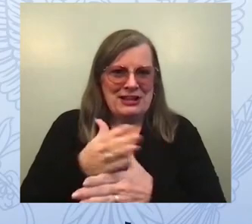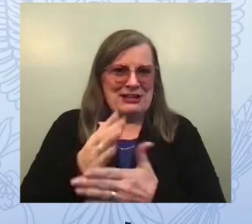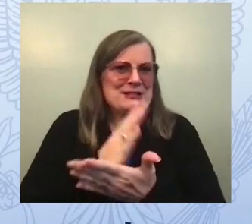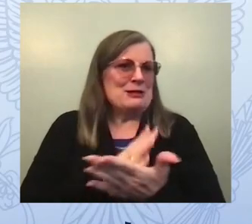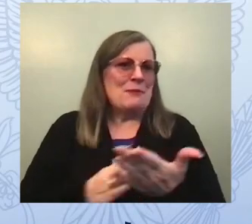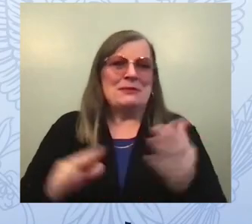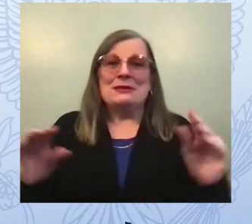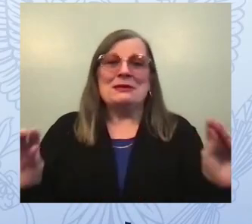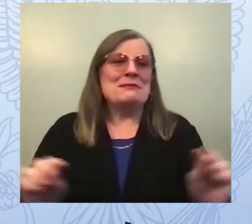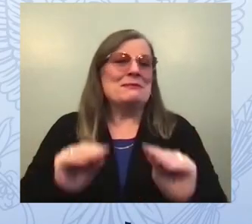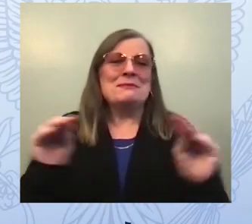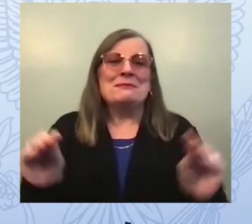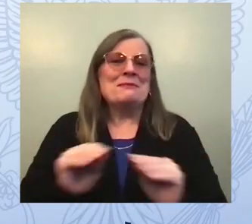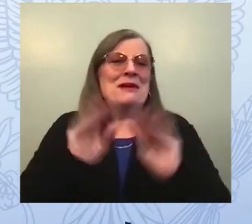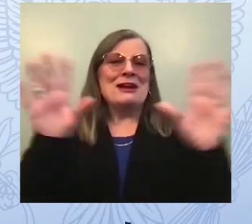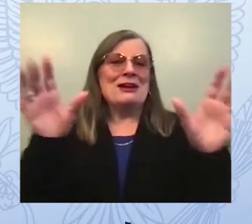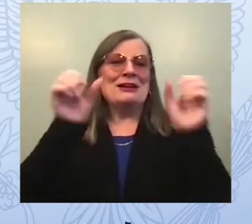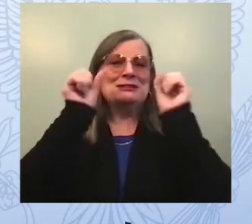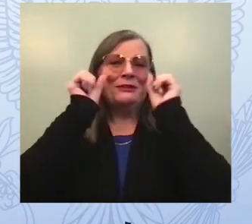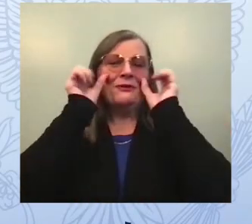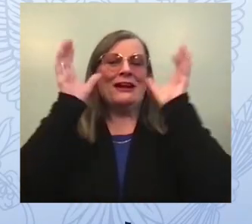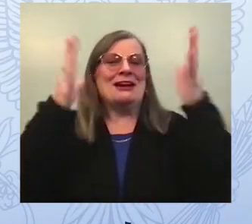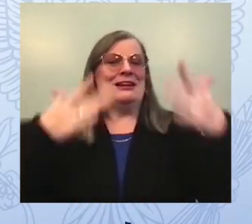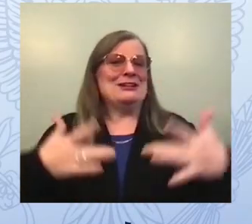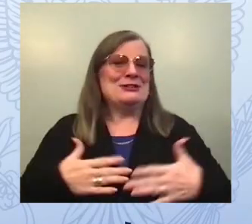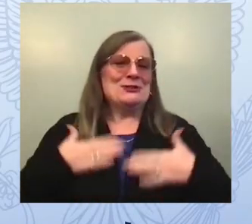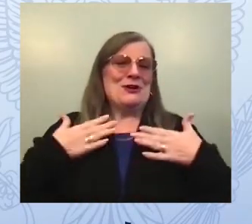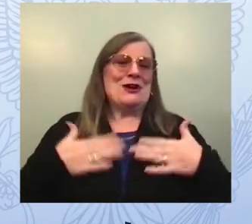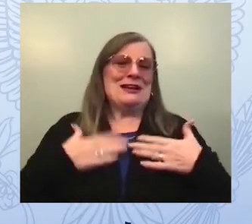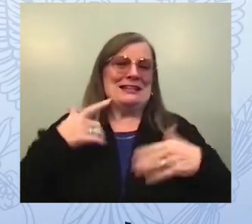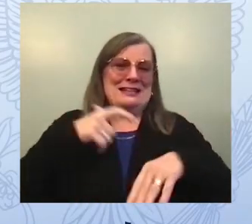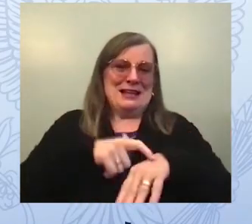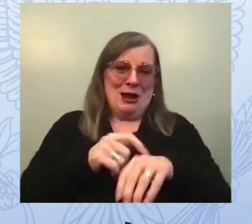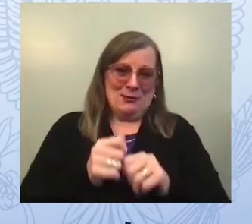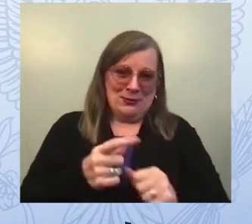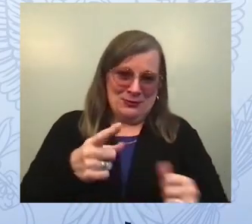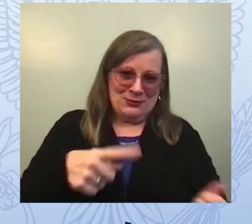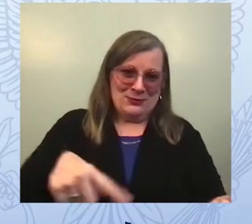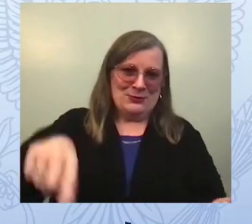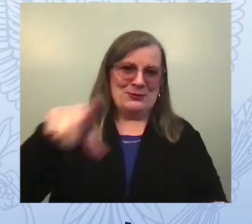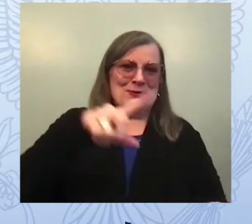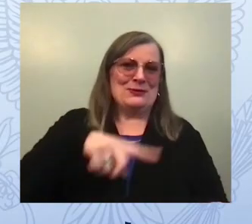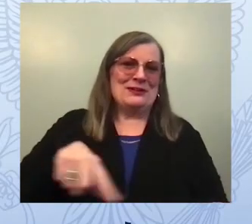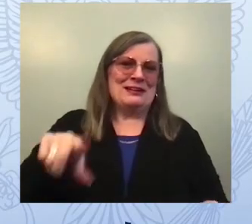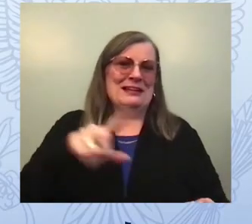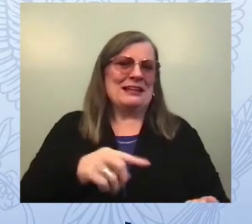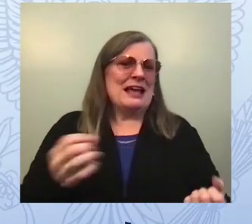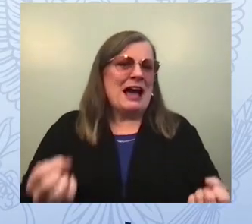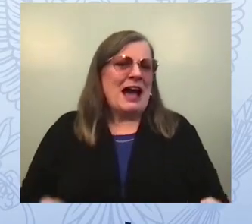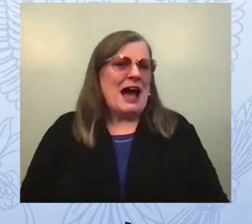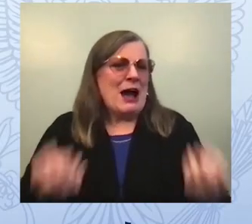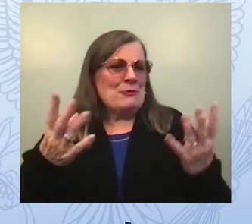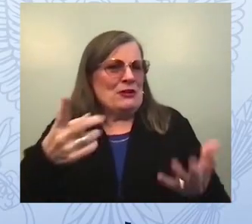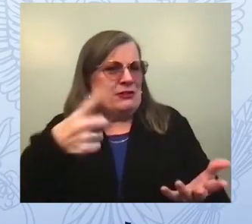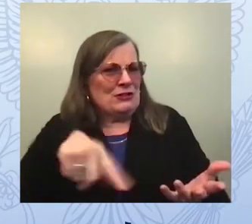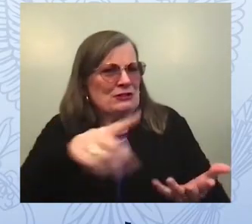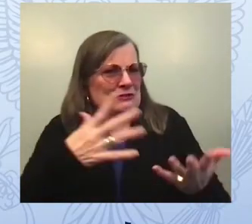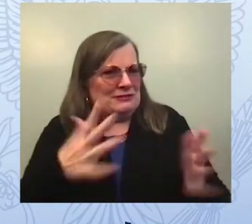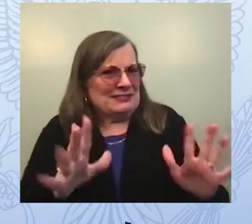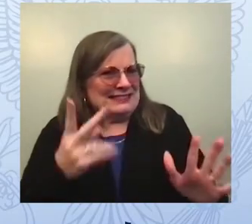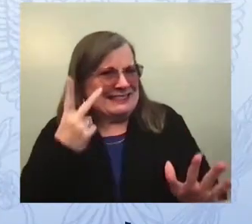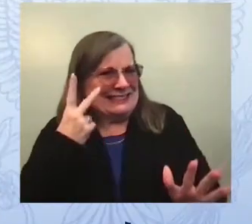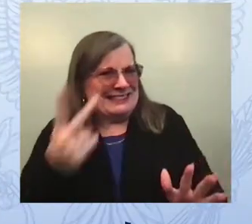joy of the season with you. So how many have seen the Disney movie